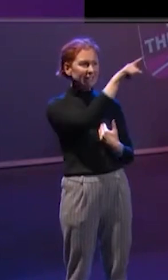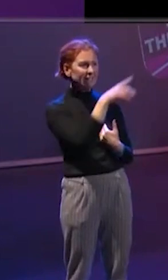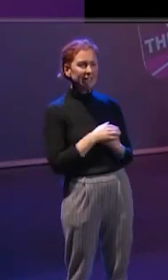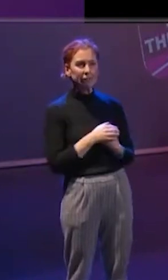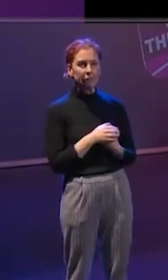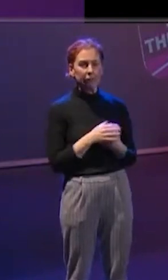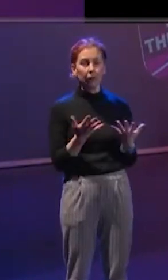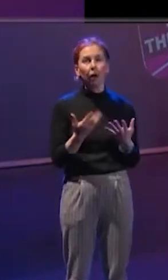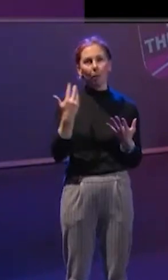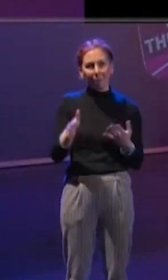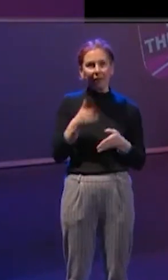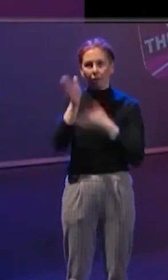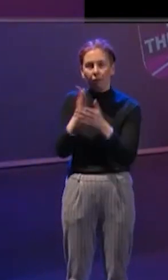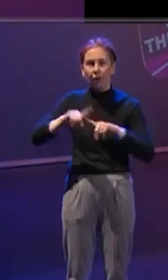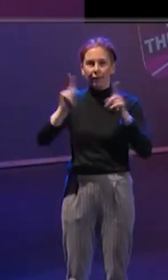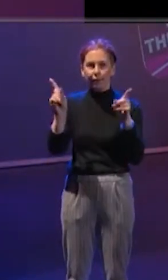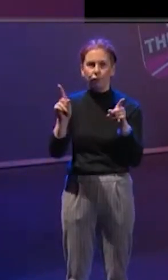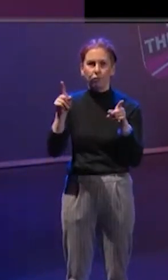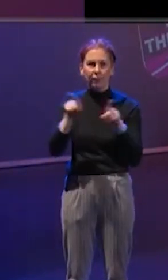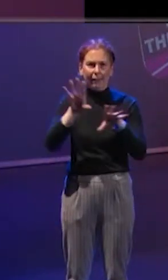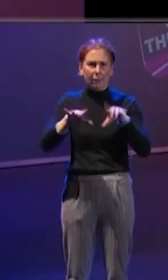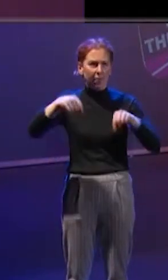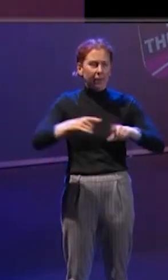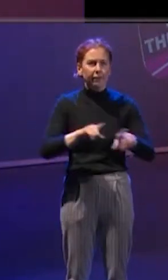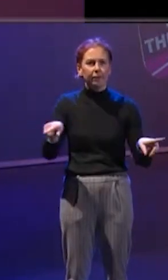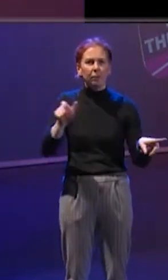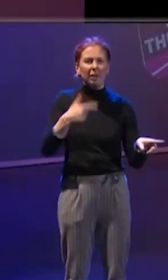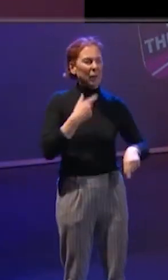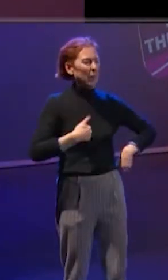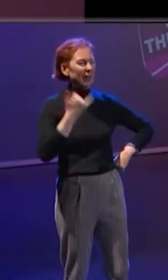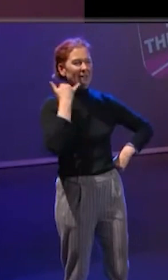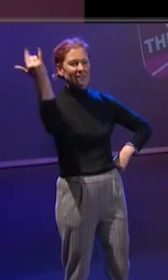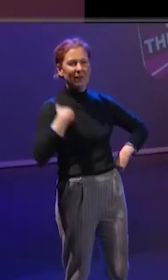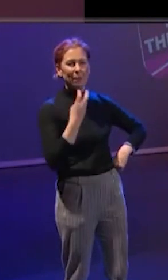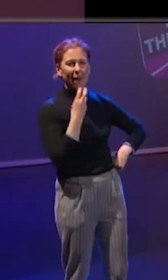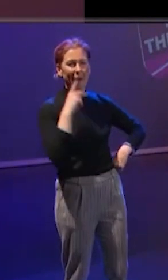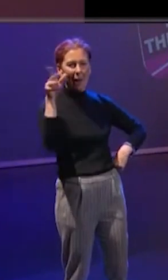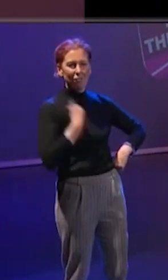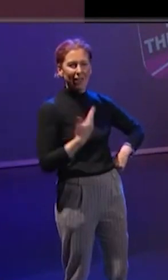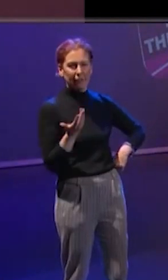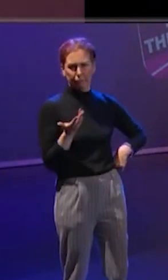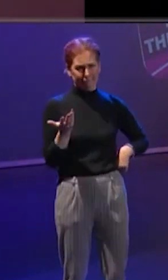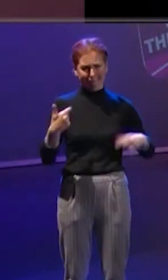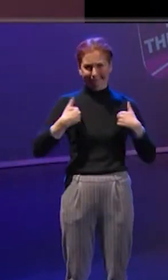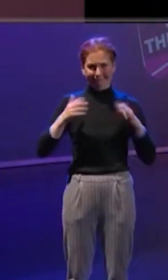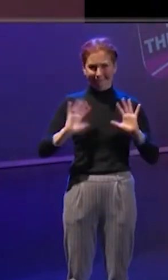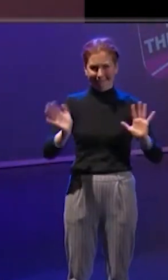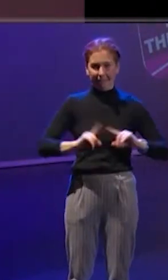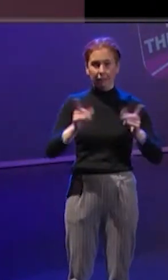like, I just called my uncle. I don't have that. And I've definitely had some difficult times trying to raise investment,